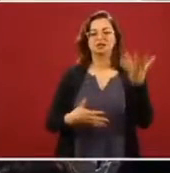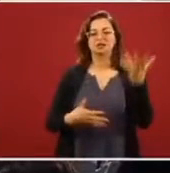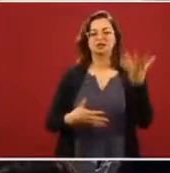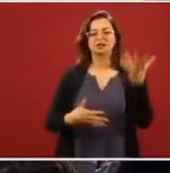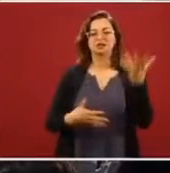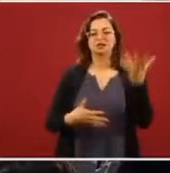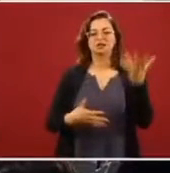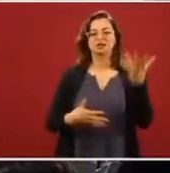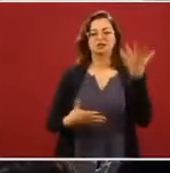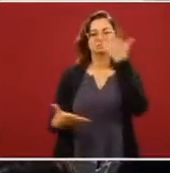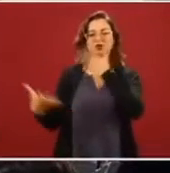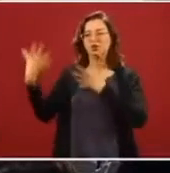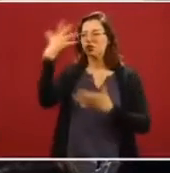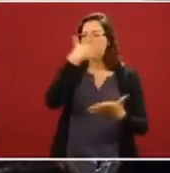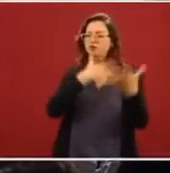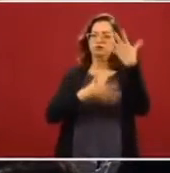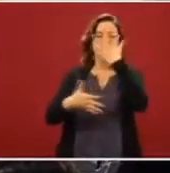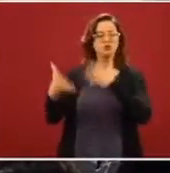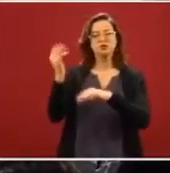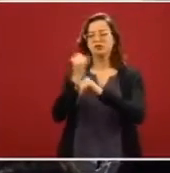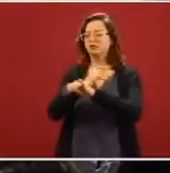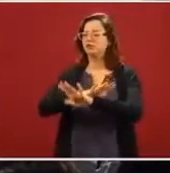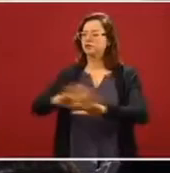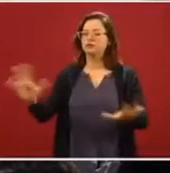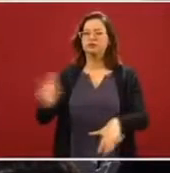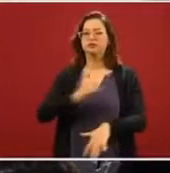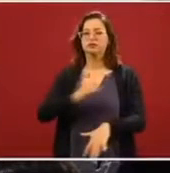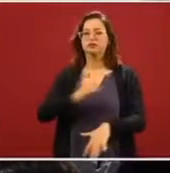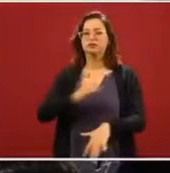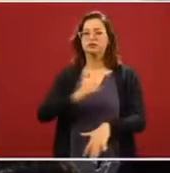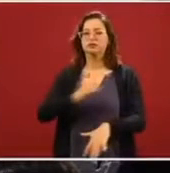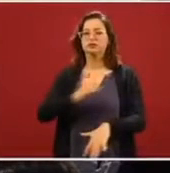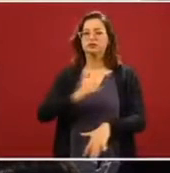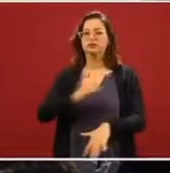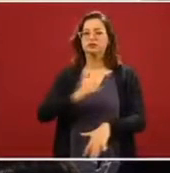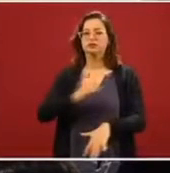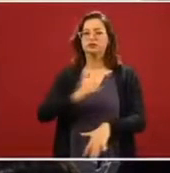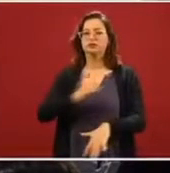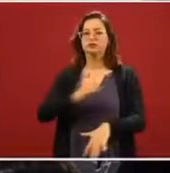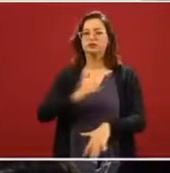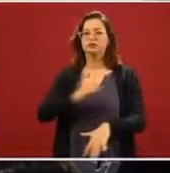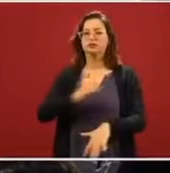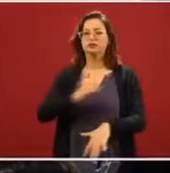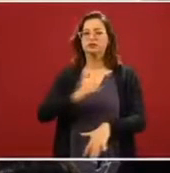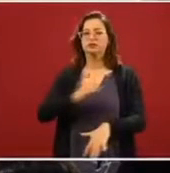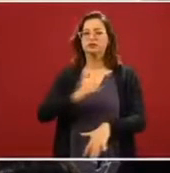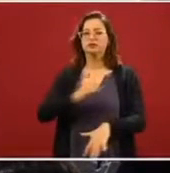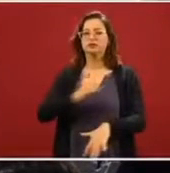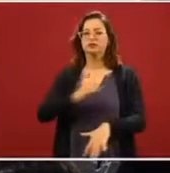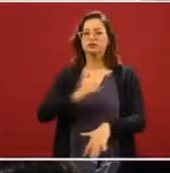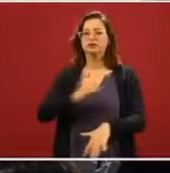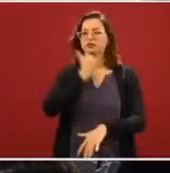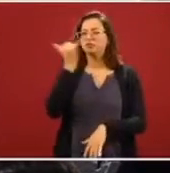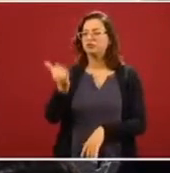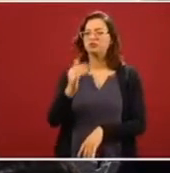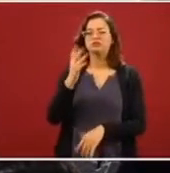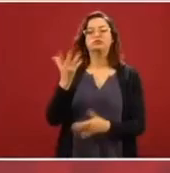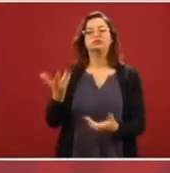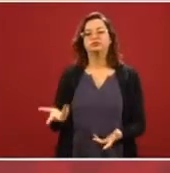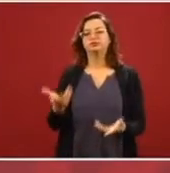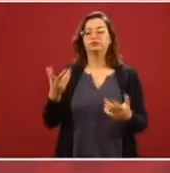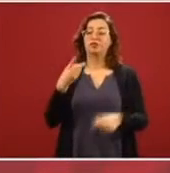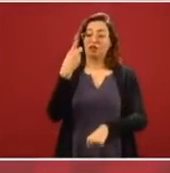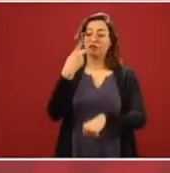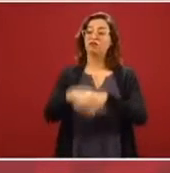these spirals de desinformación, de confusión of misinformation and confusion que tanto